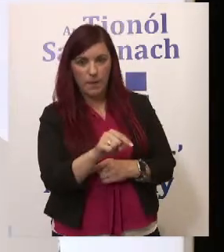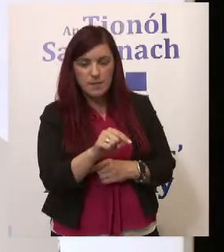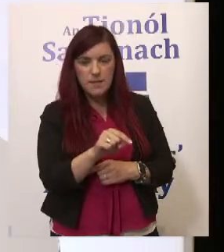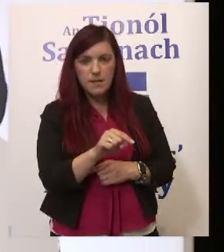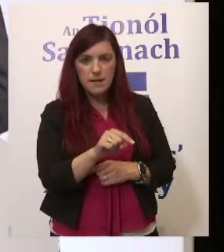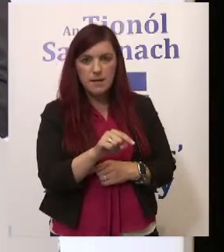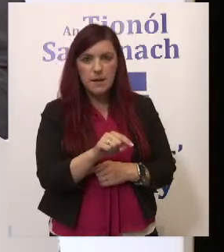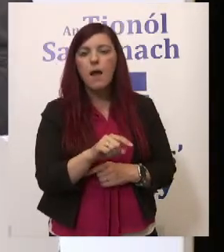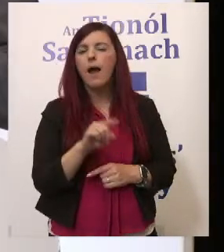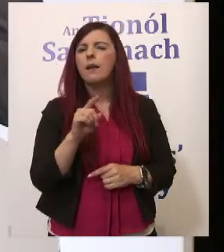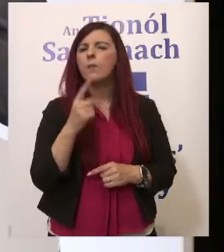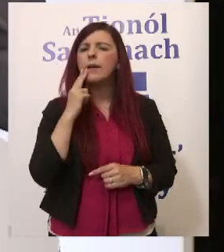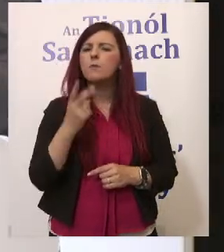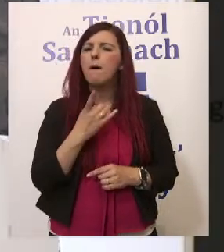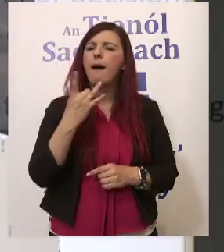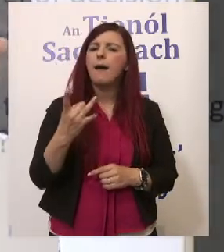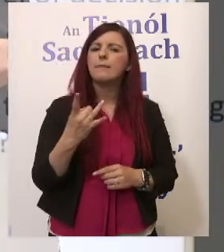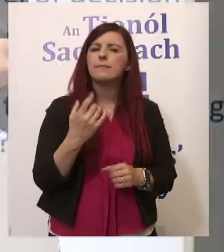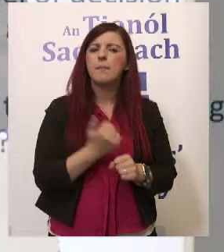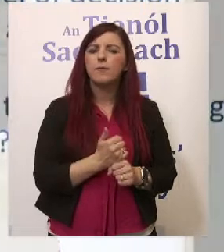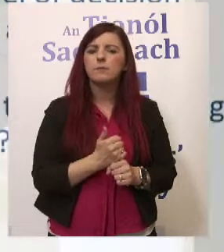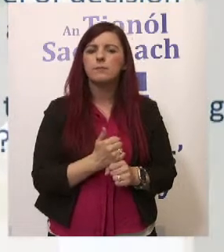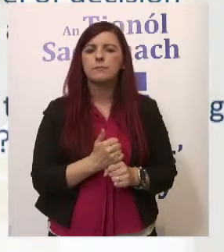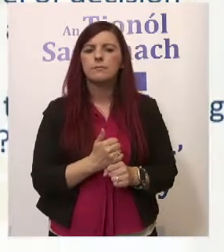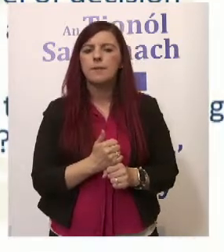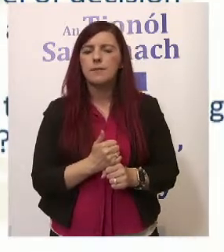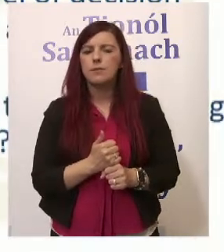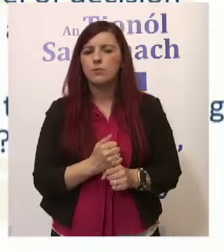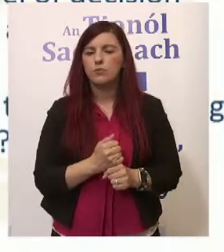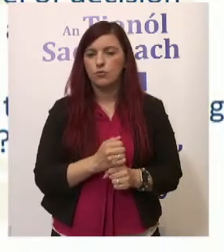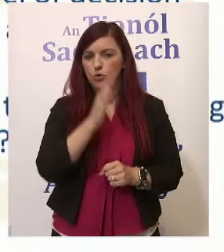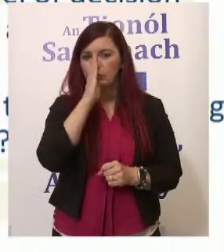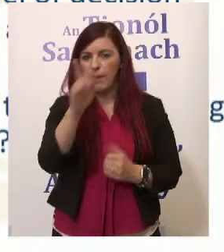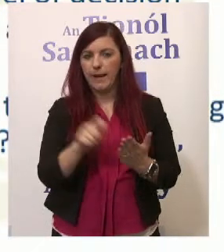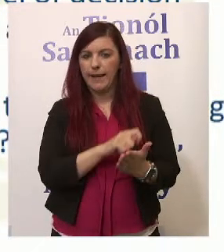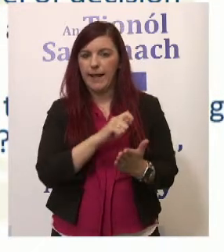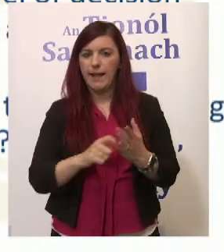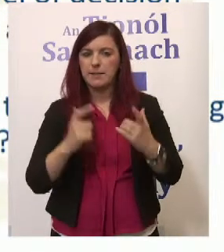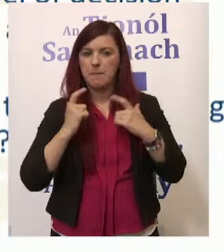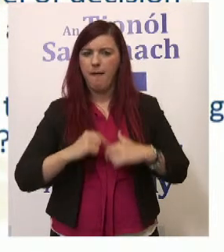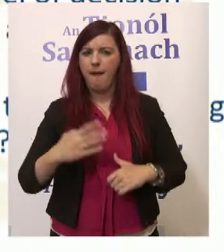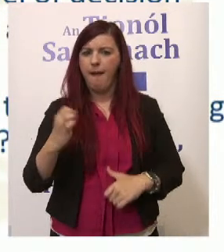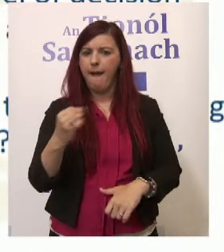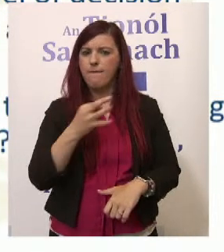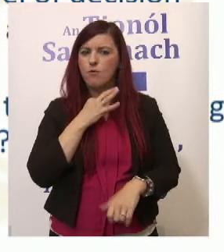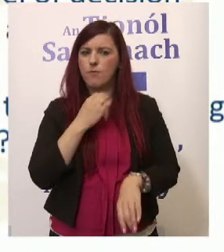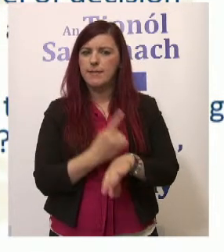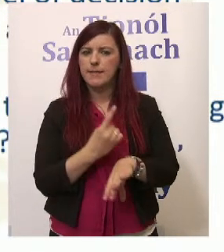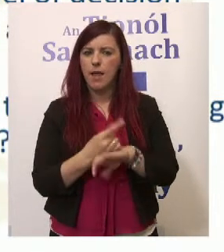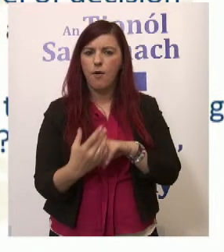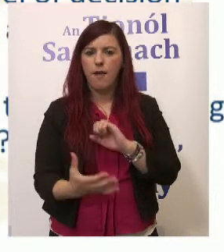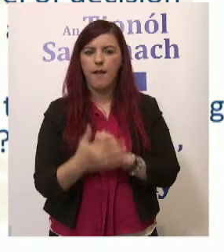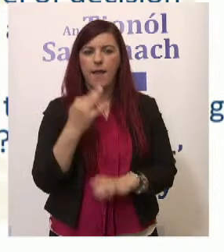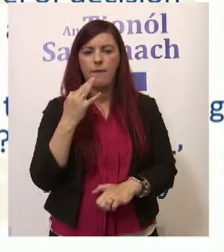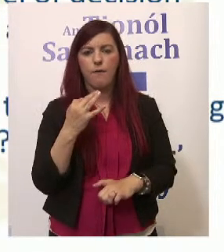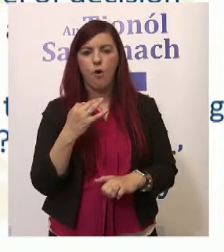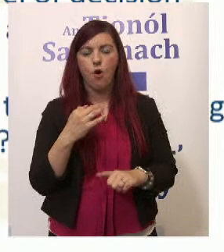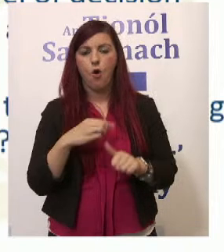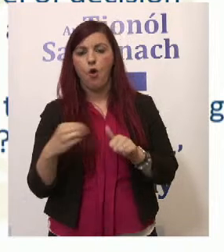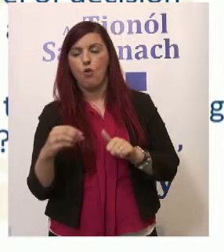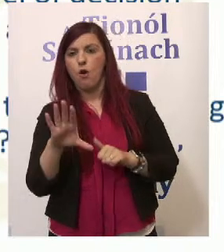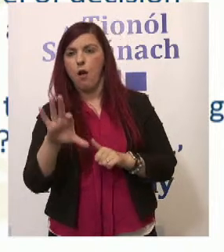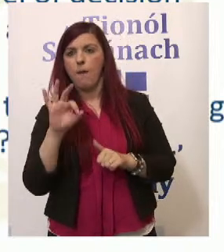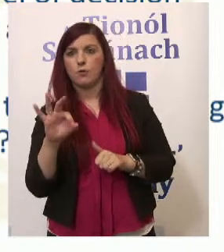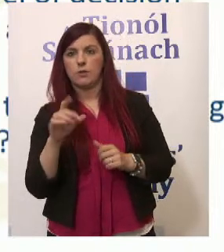And it has to be asked about the directly elected mayor. There's a risk that if the alternative to a directly elected mayor